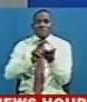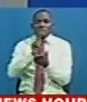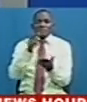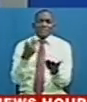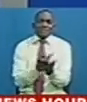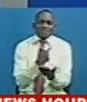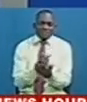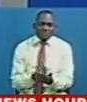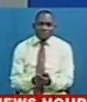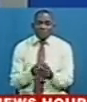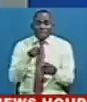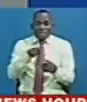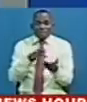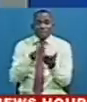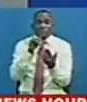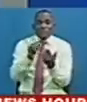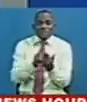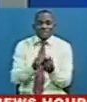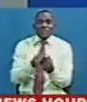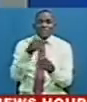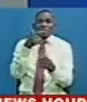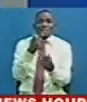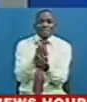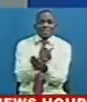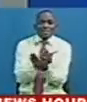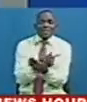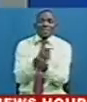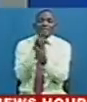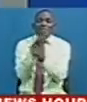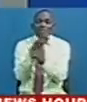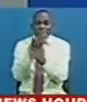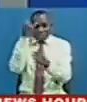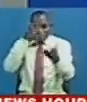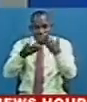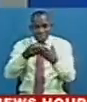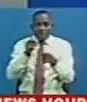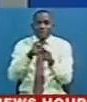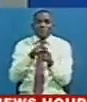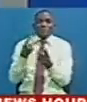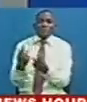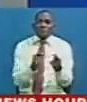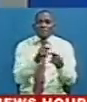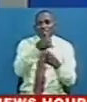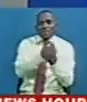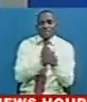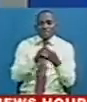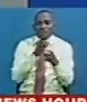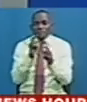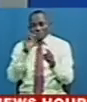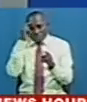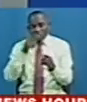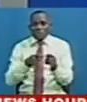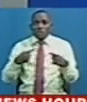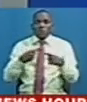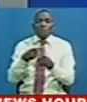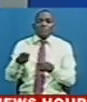University of Ghana. This is for the two countries to share knowledge on issues of migration, democratic governance, conflict management,